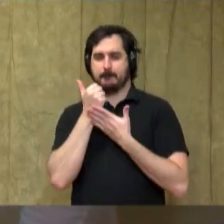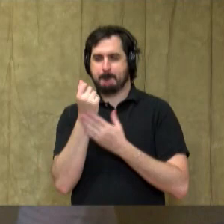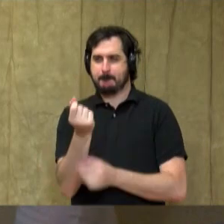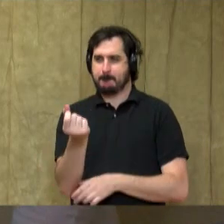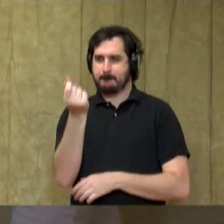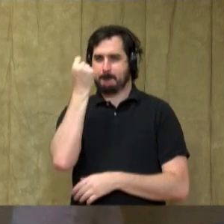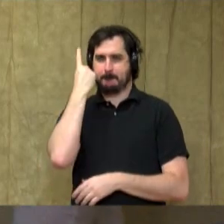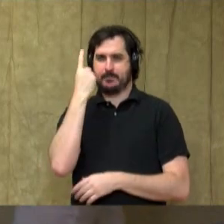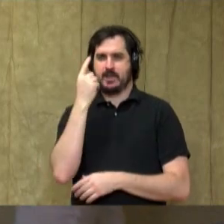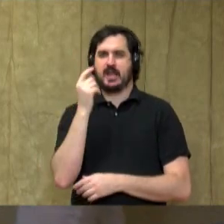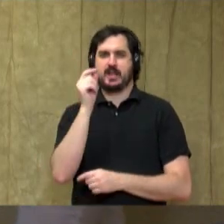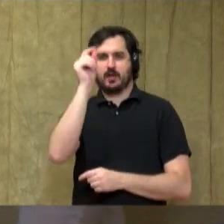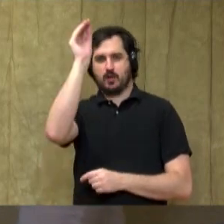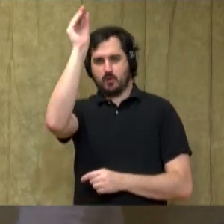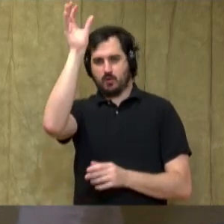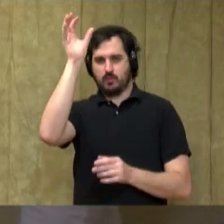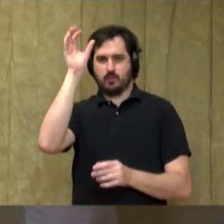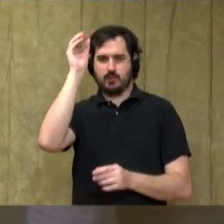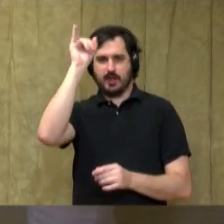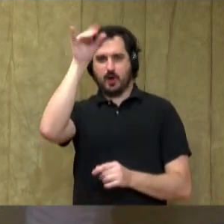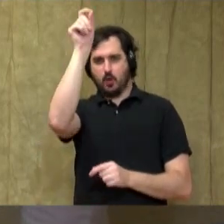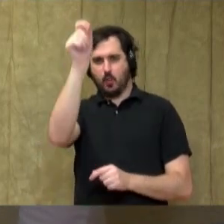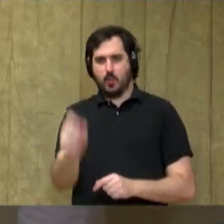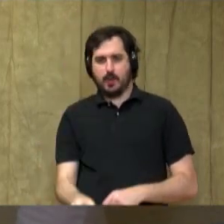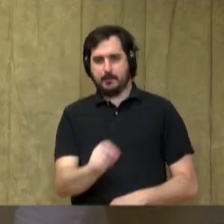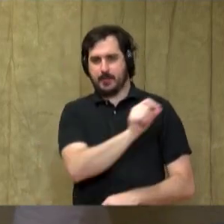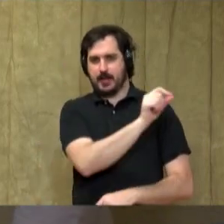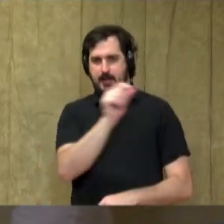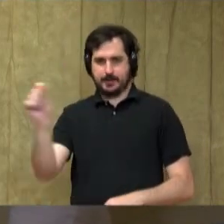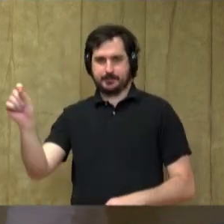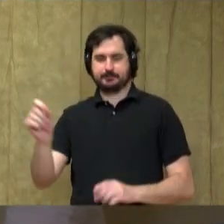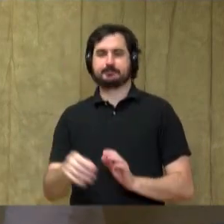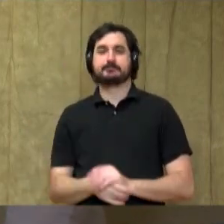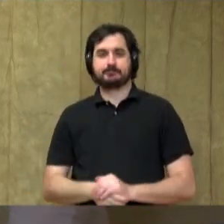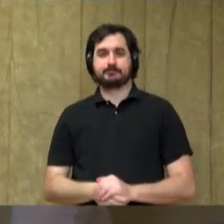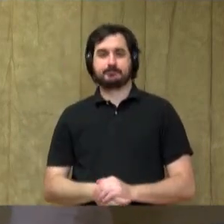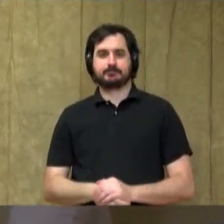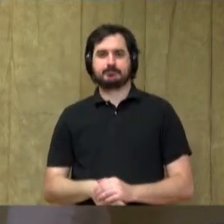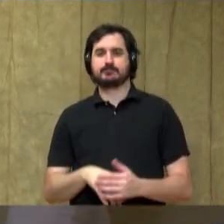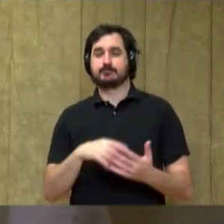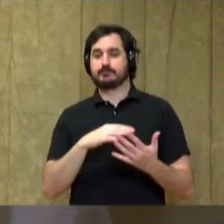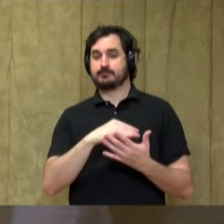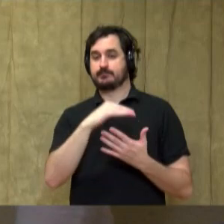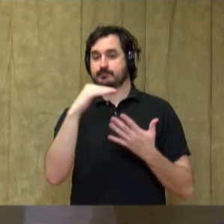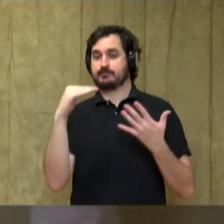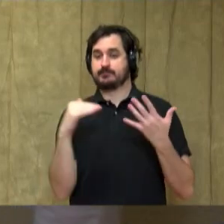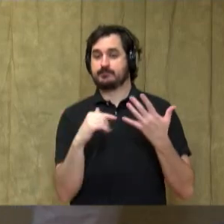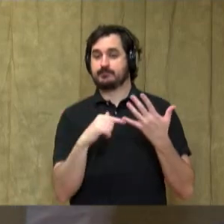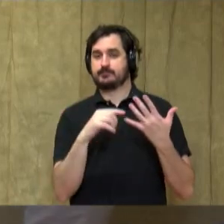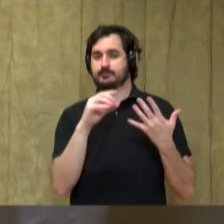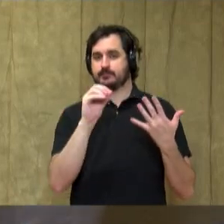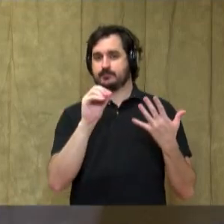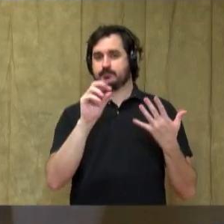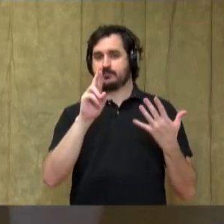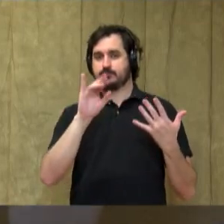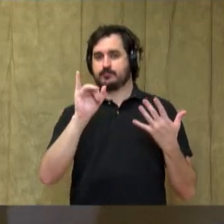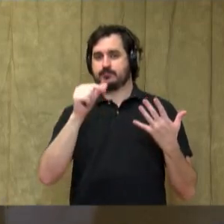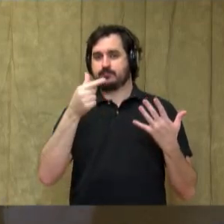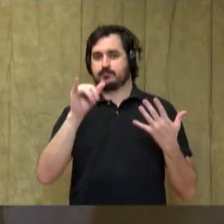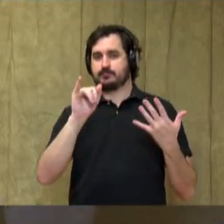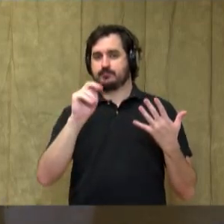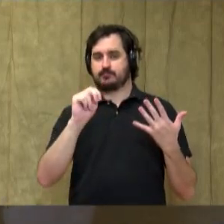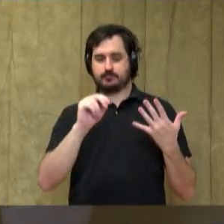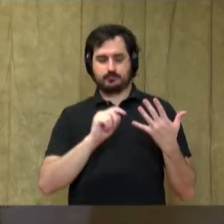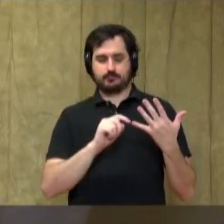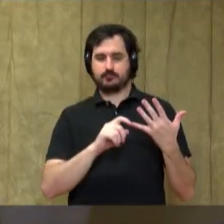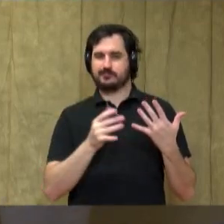for this week. And then the origin. The origin is simply where the x-axis,